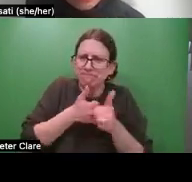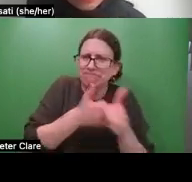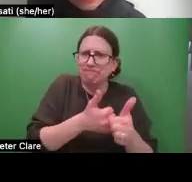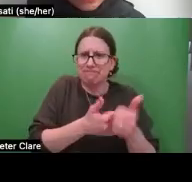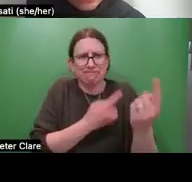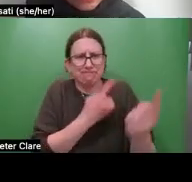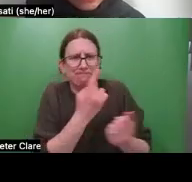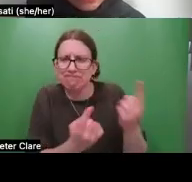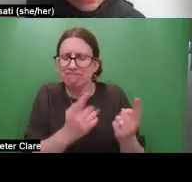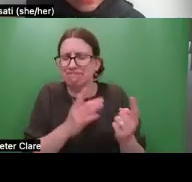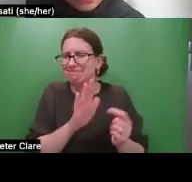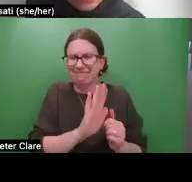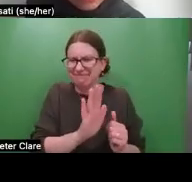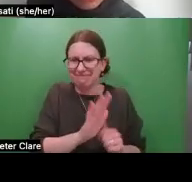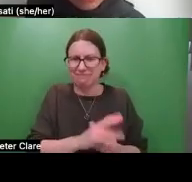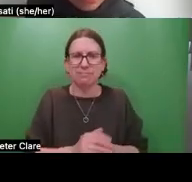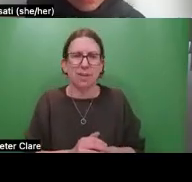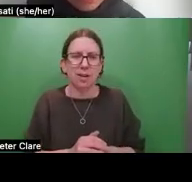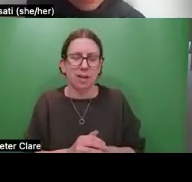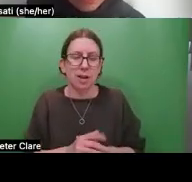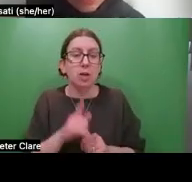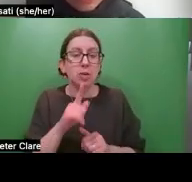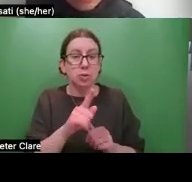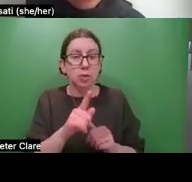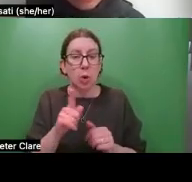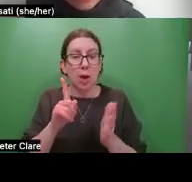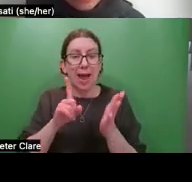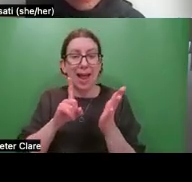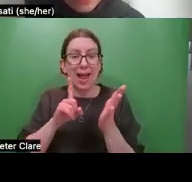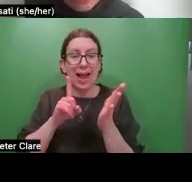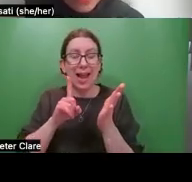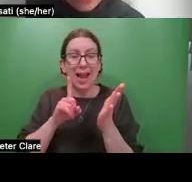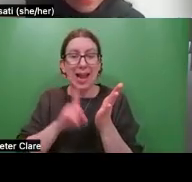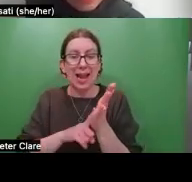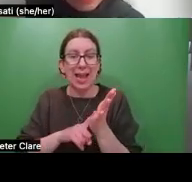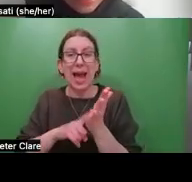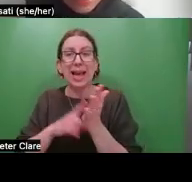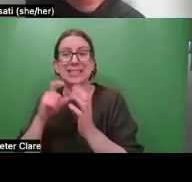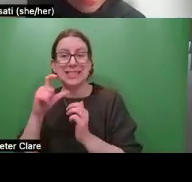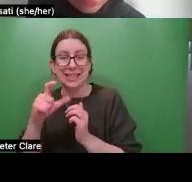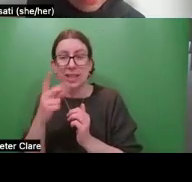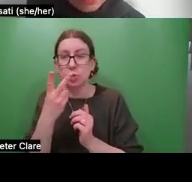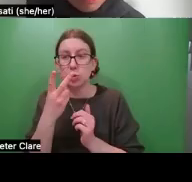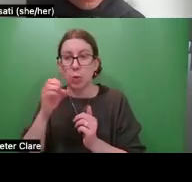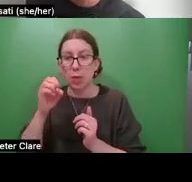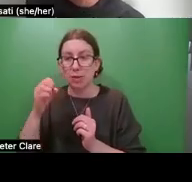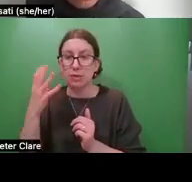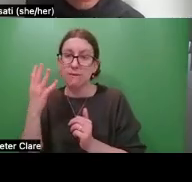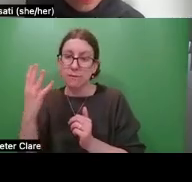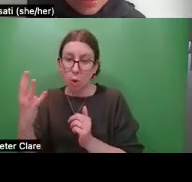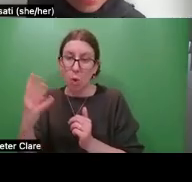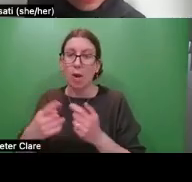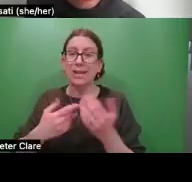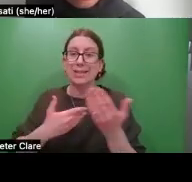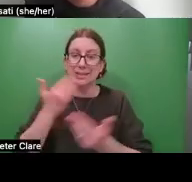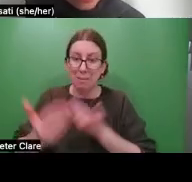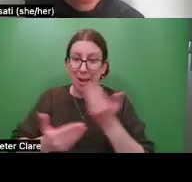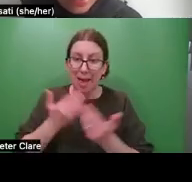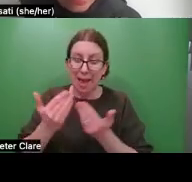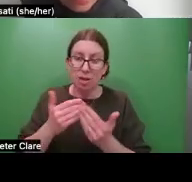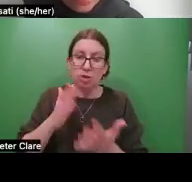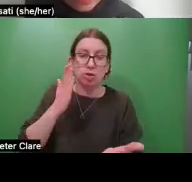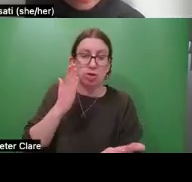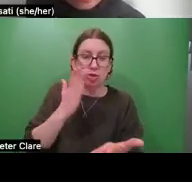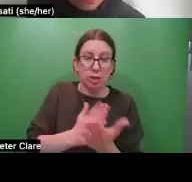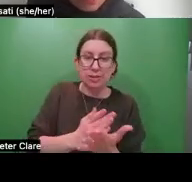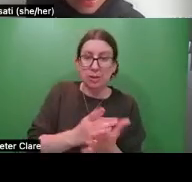Expanding on this, Lee and C, 2004 work, further explained that trust in automation is a blend of dispositional,